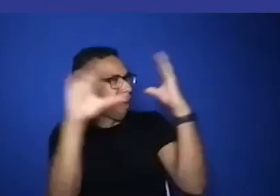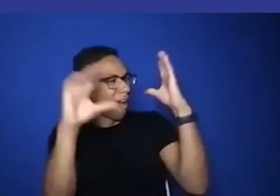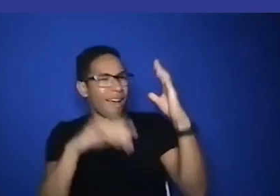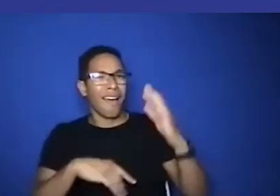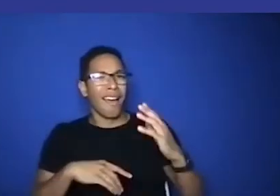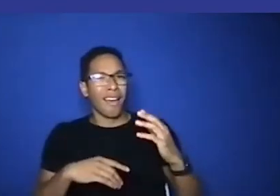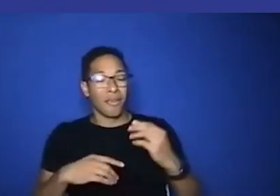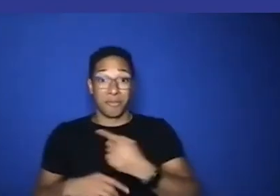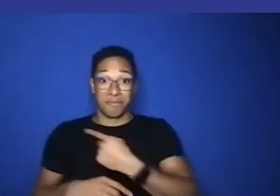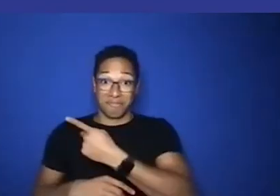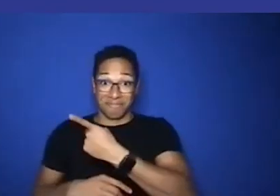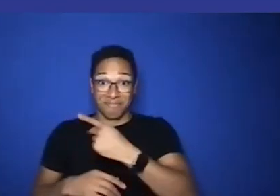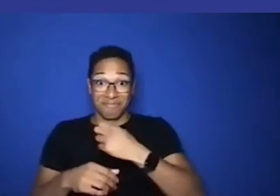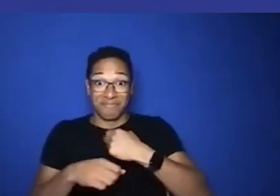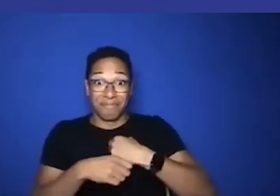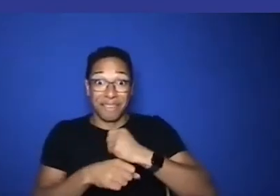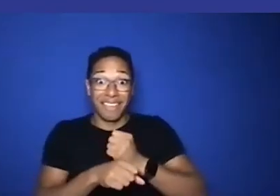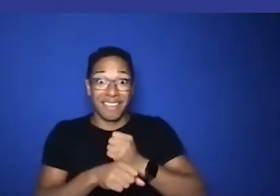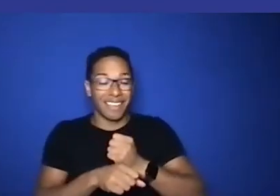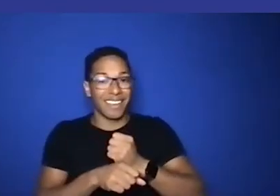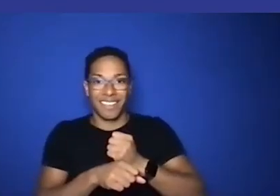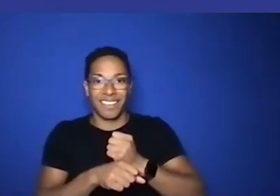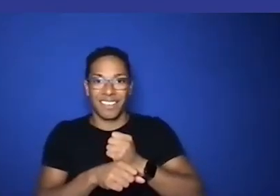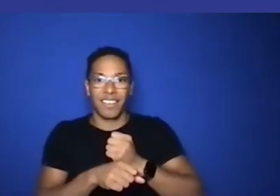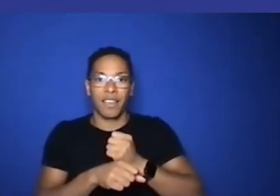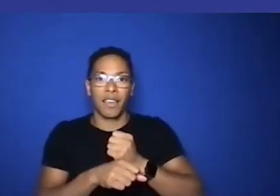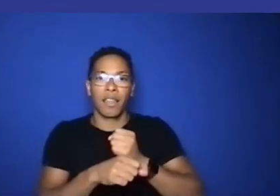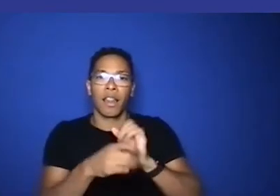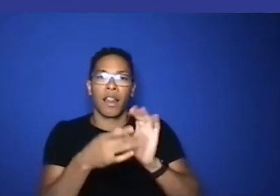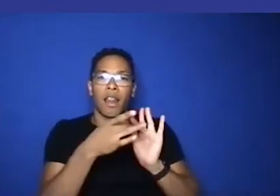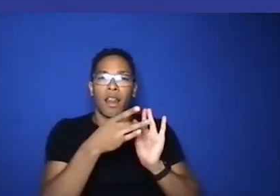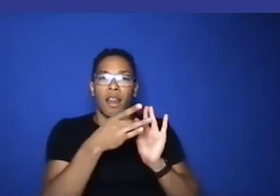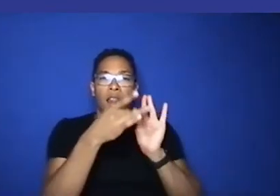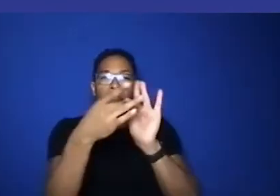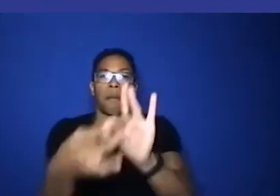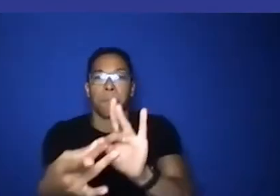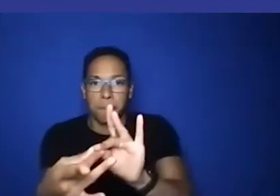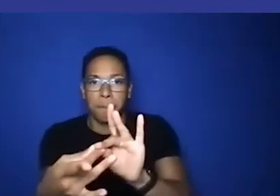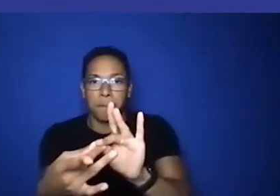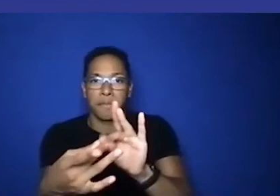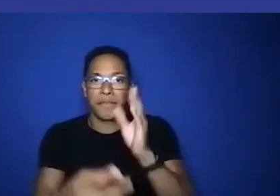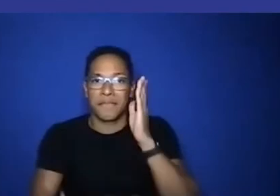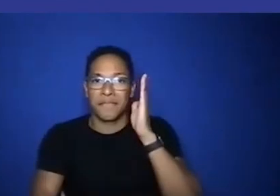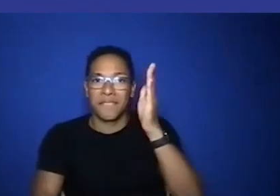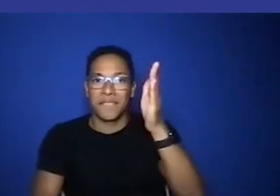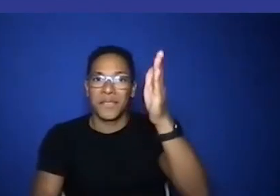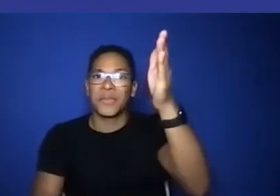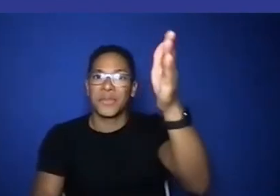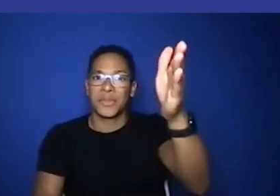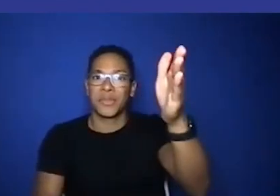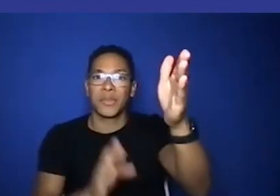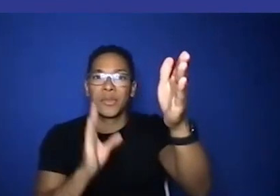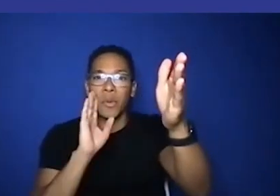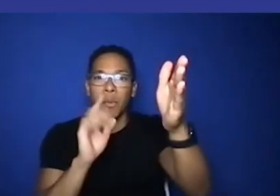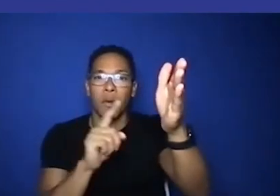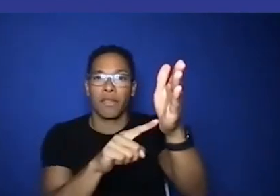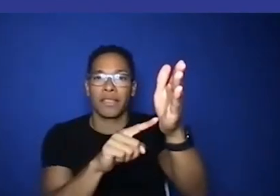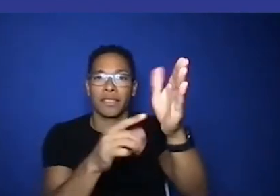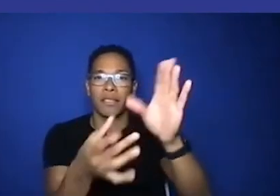is a portal to futures, which will relate to the past.